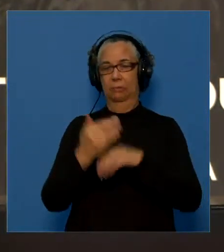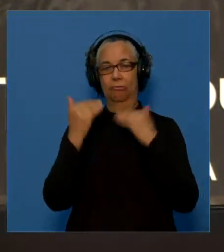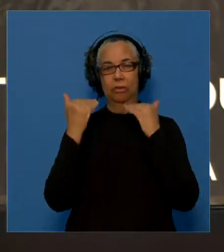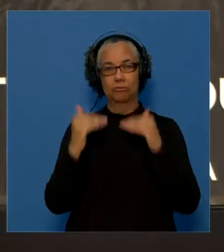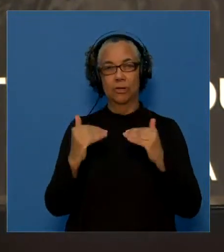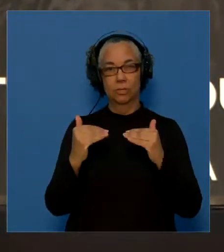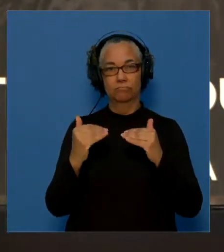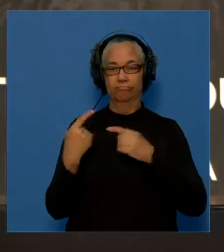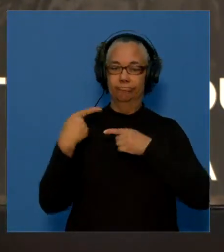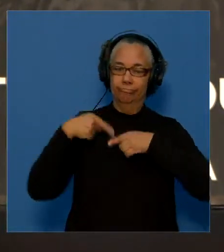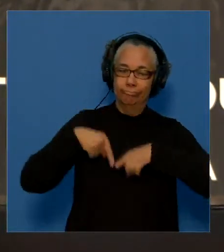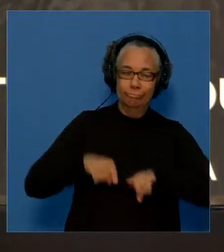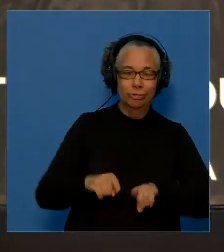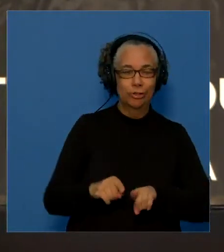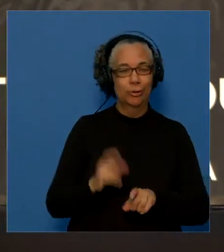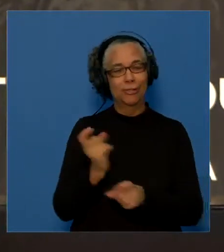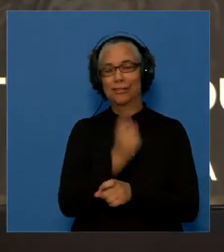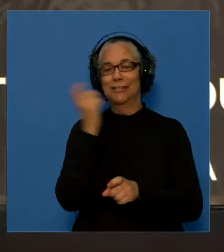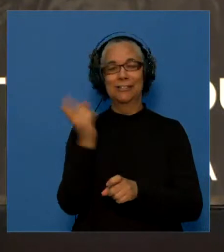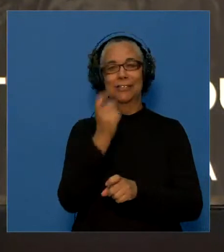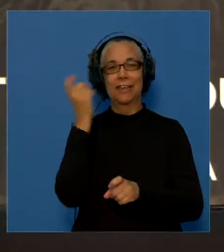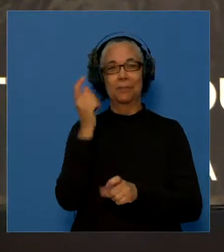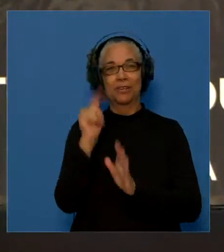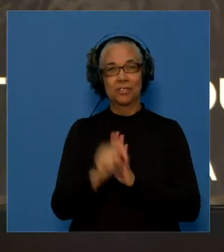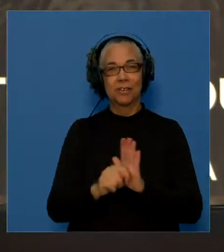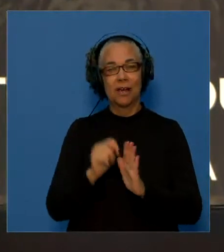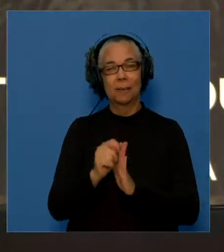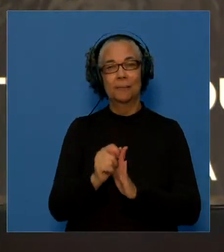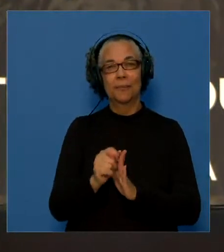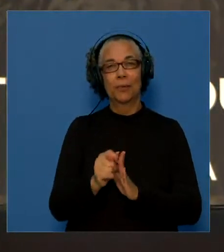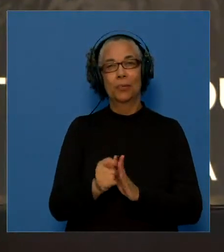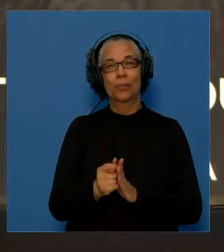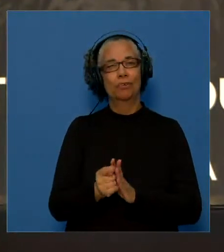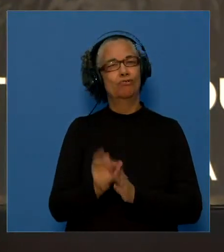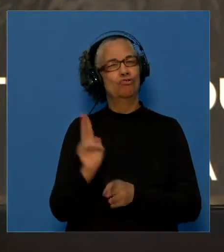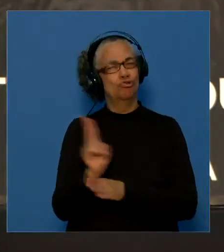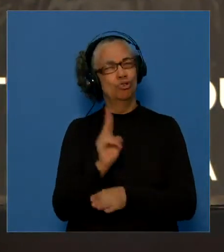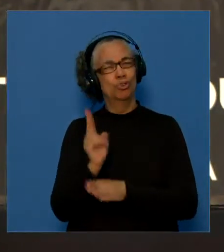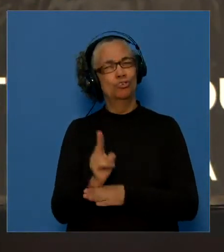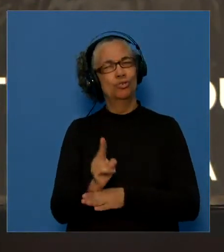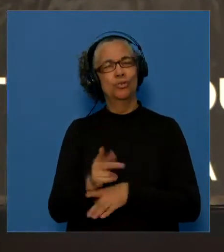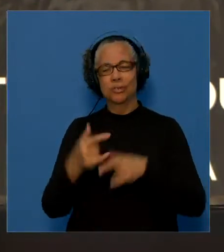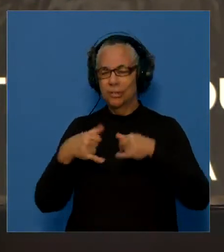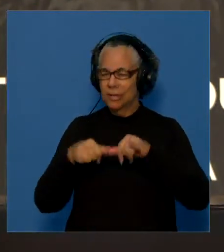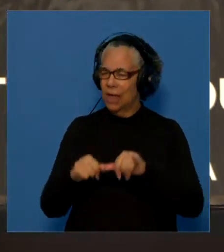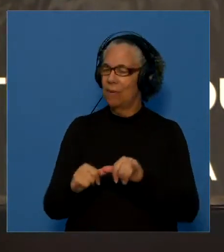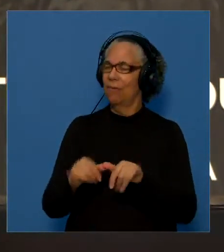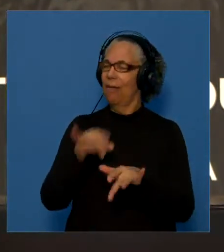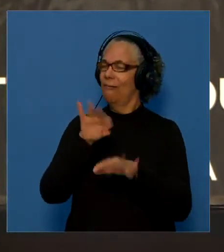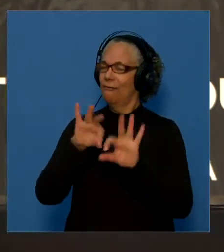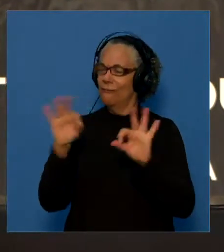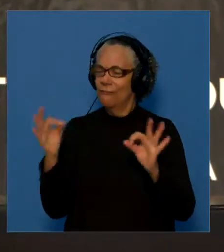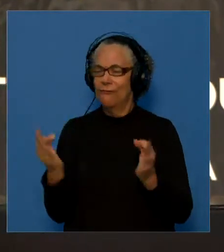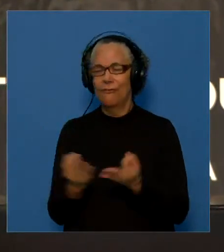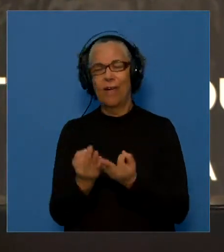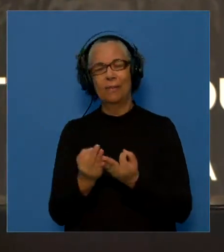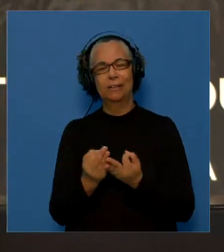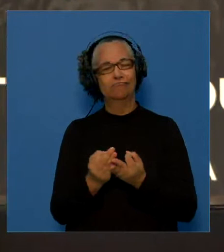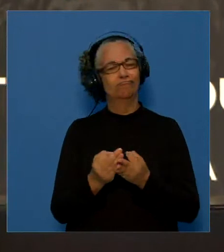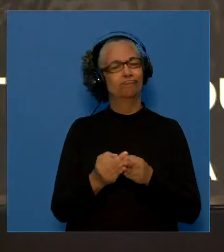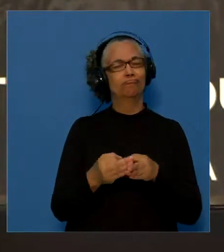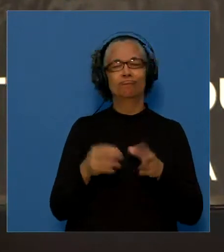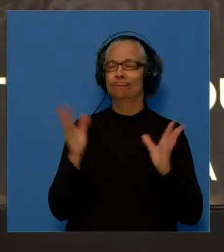this festive period, a period in time where we traditionally spend with family and catch up with our loved